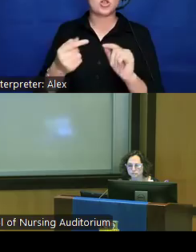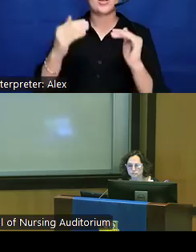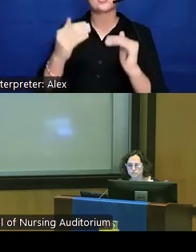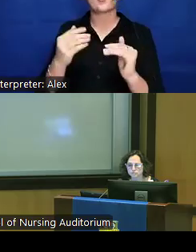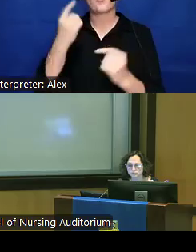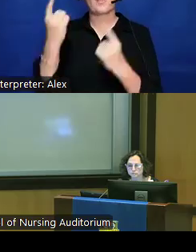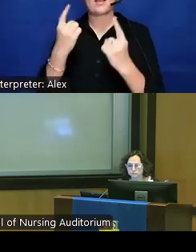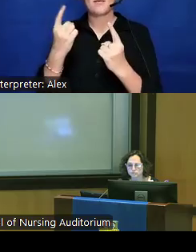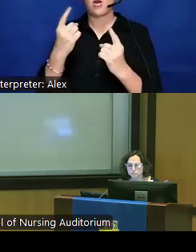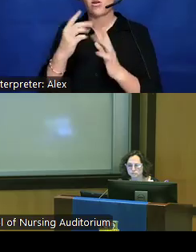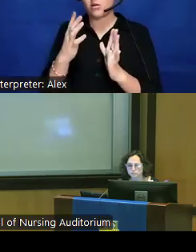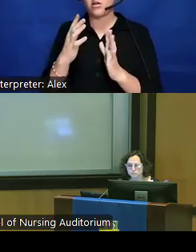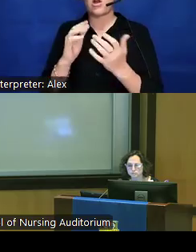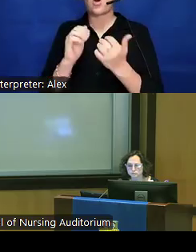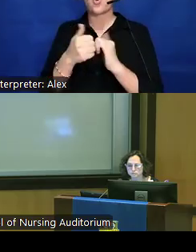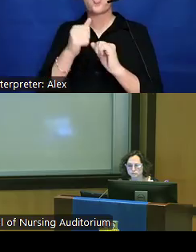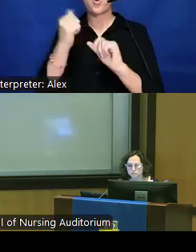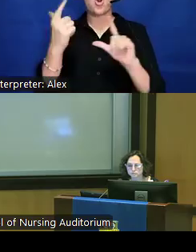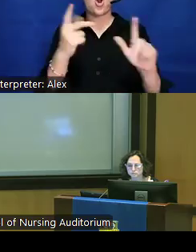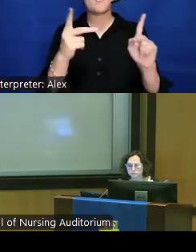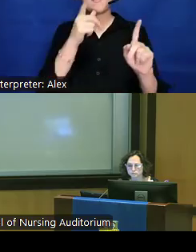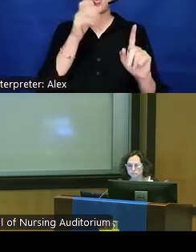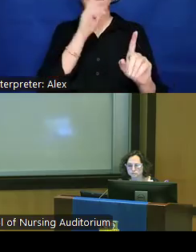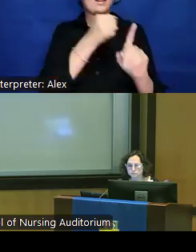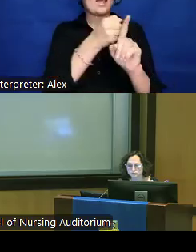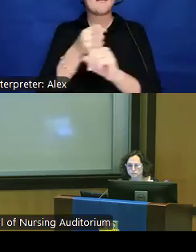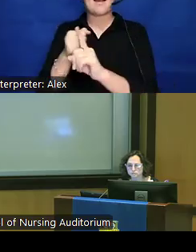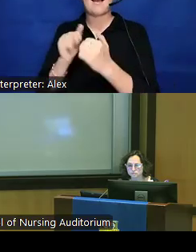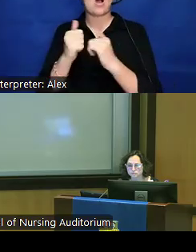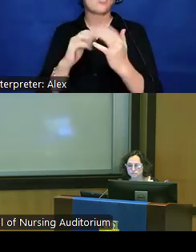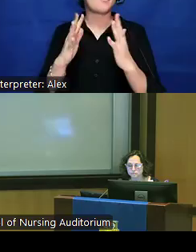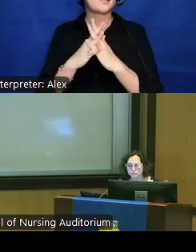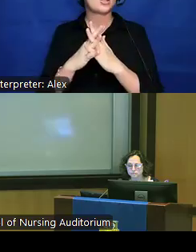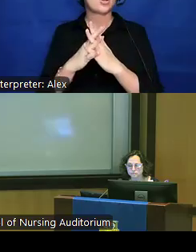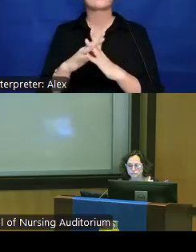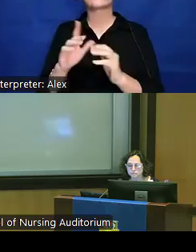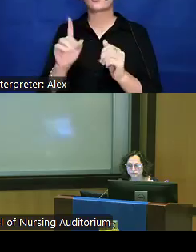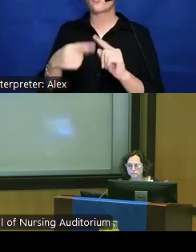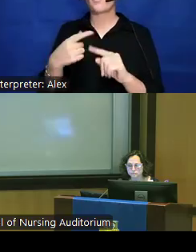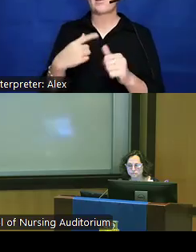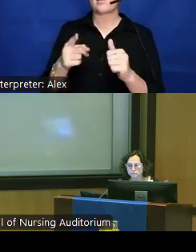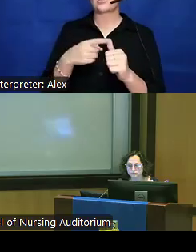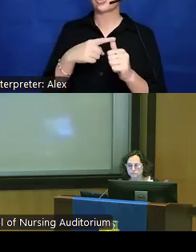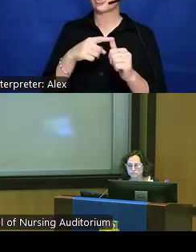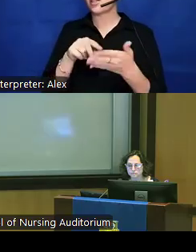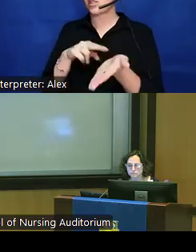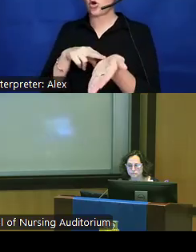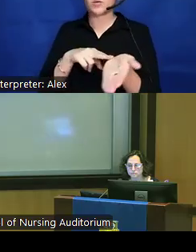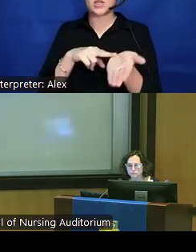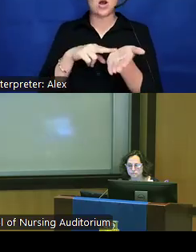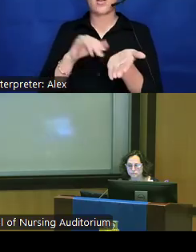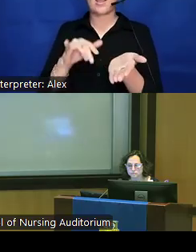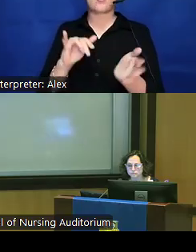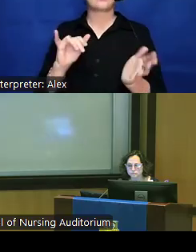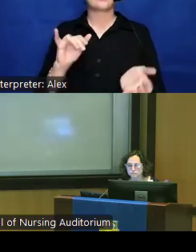the people who might be impacted by implementation? And I actually, lesson learned, when I initially scoped out, that was first an R21